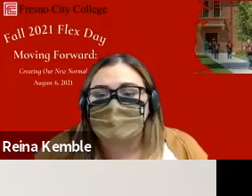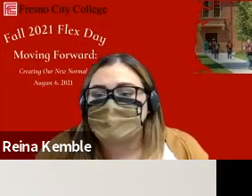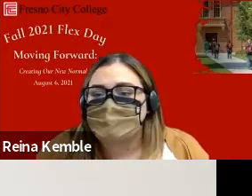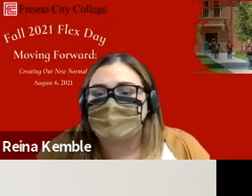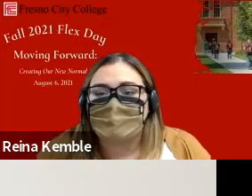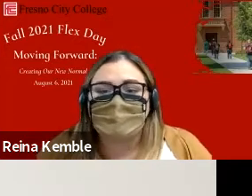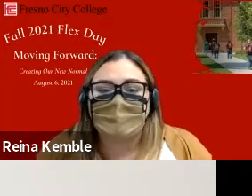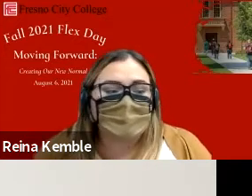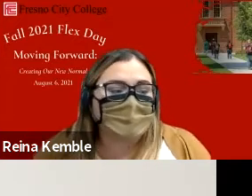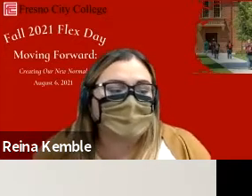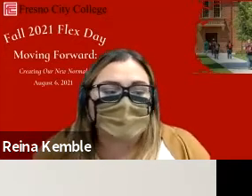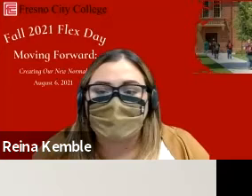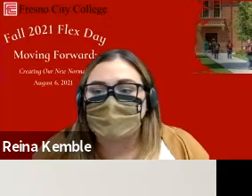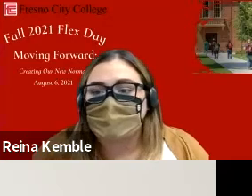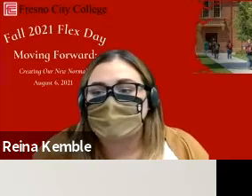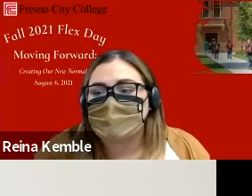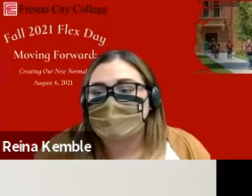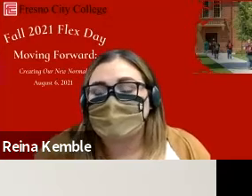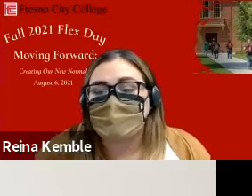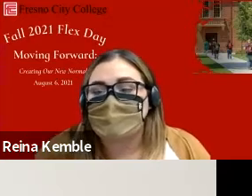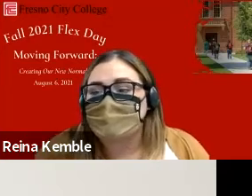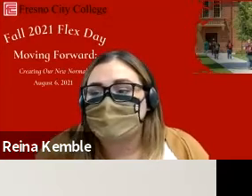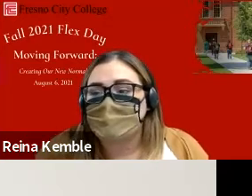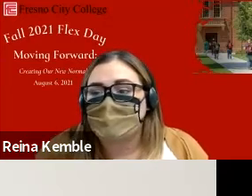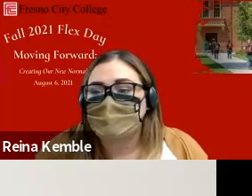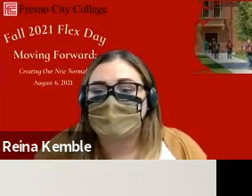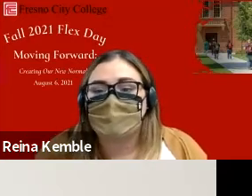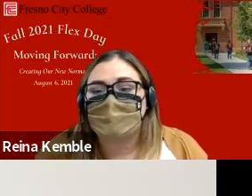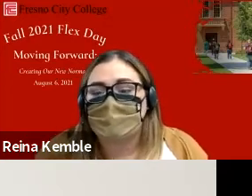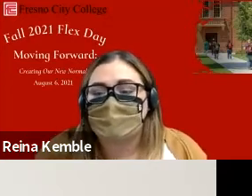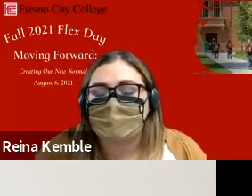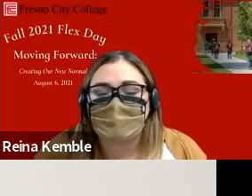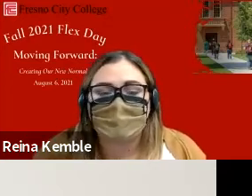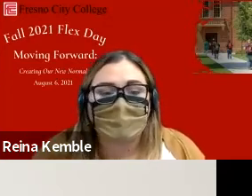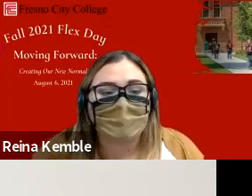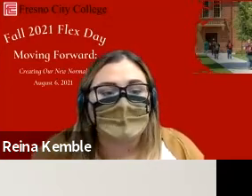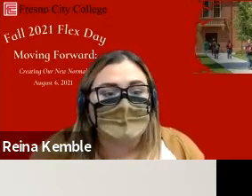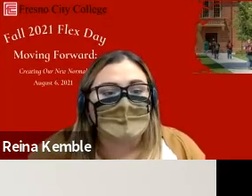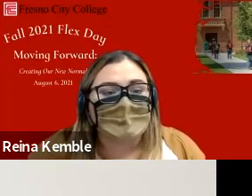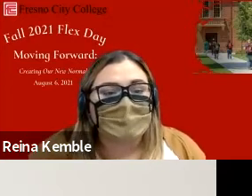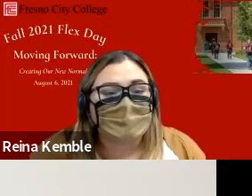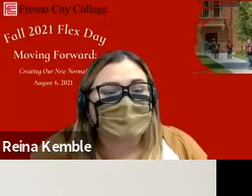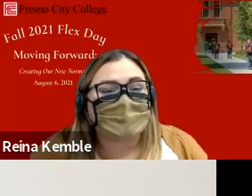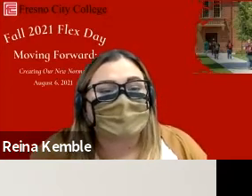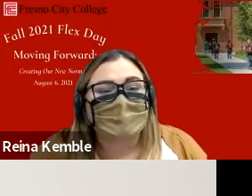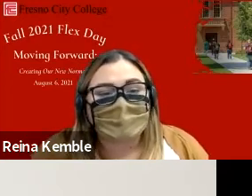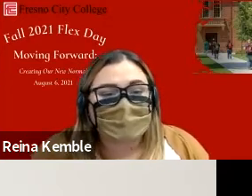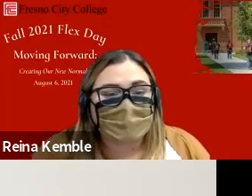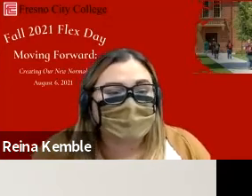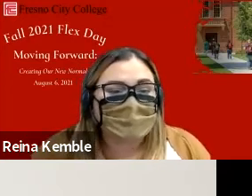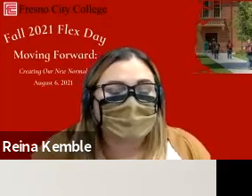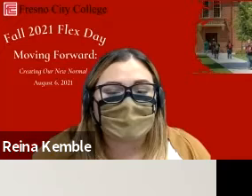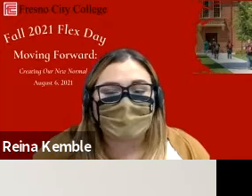Like I said, during each open enrollment period, it's really important to read all of the communication we send out. We spend a lot